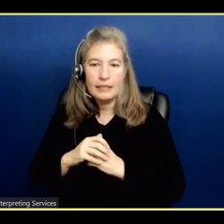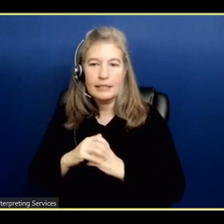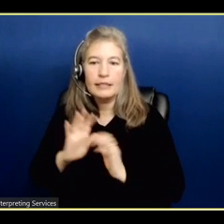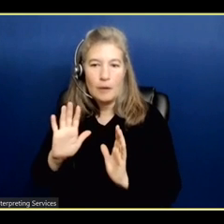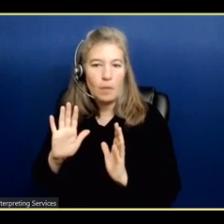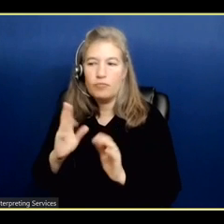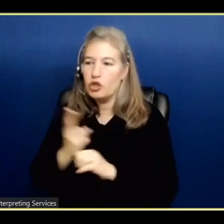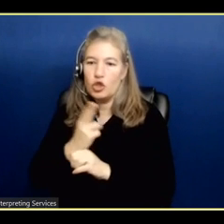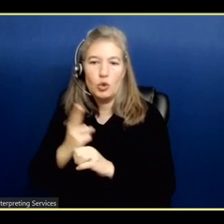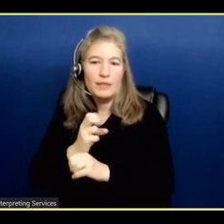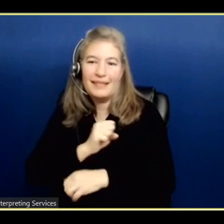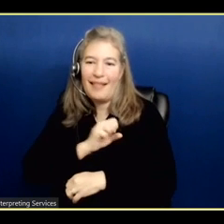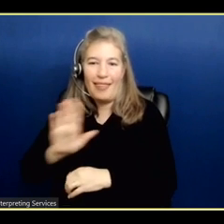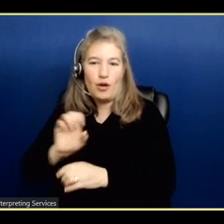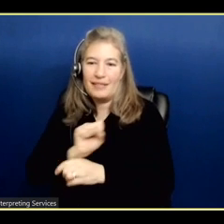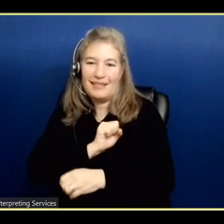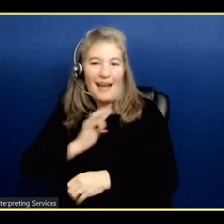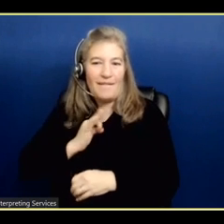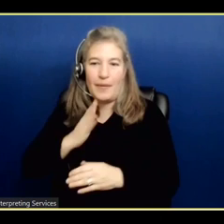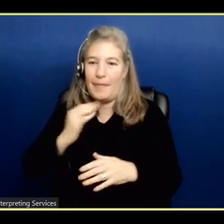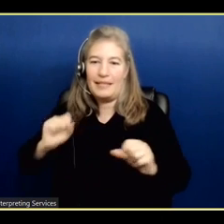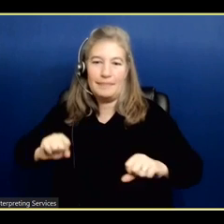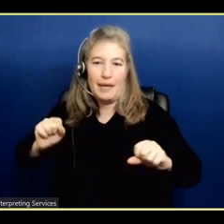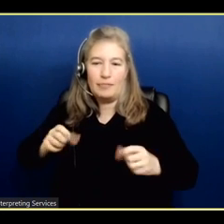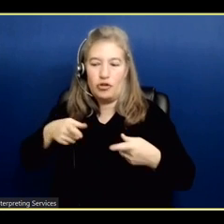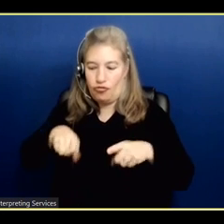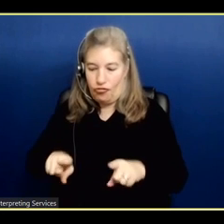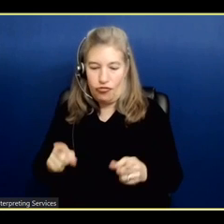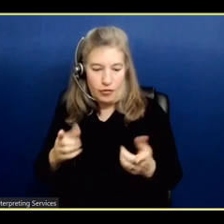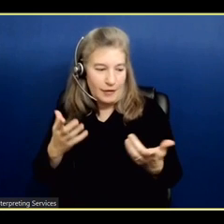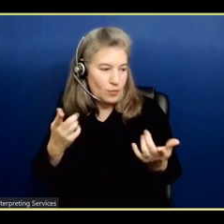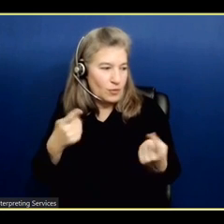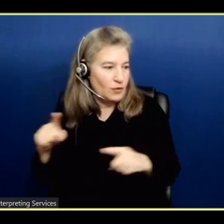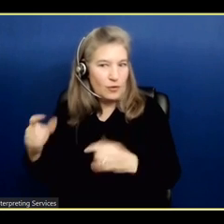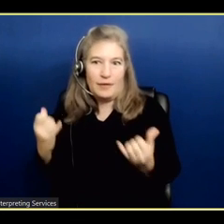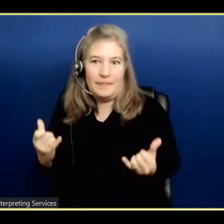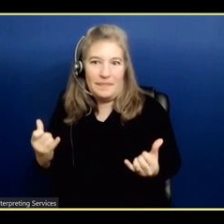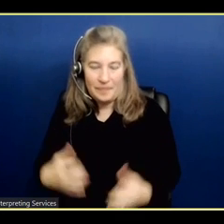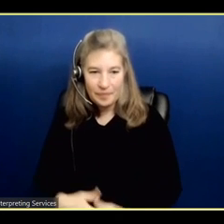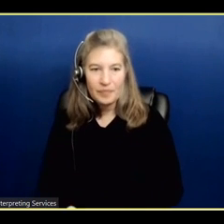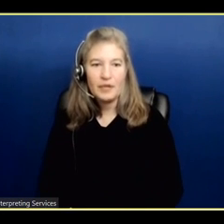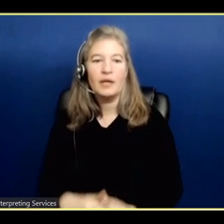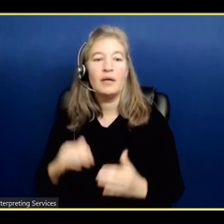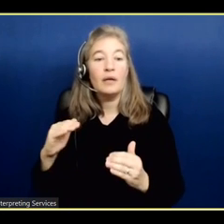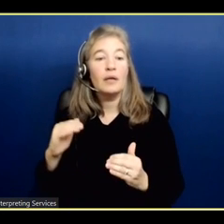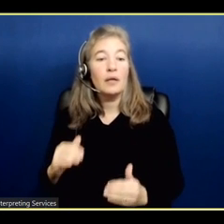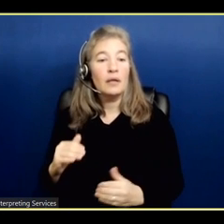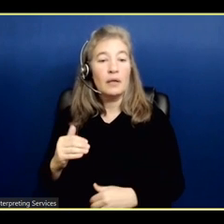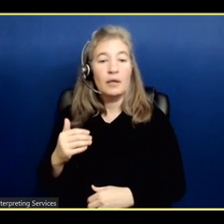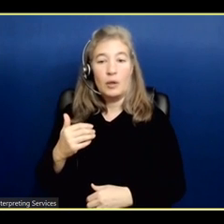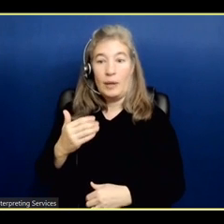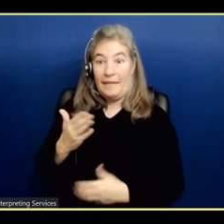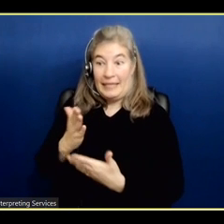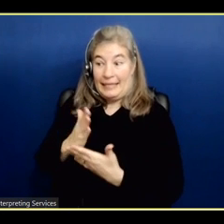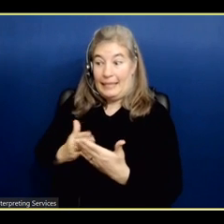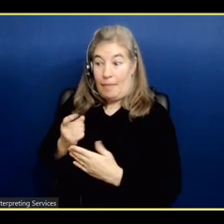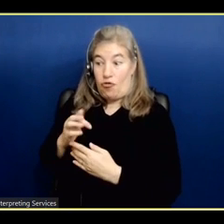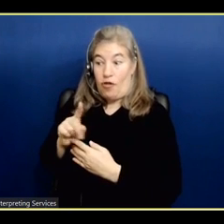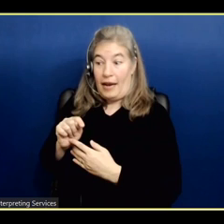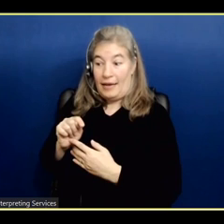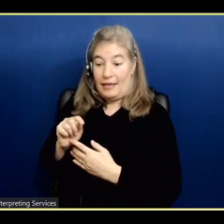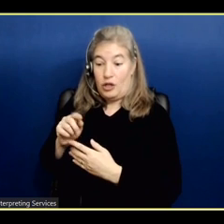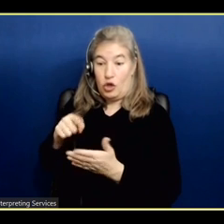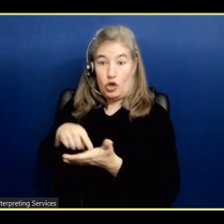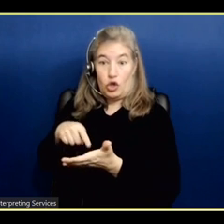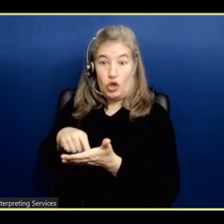can. What we've done with our current grant application, we have grants that are due in a couple of weeks. We've reached